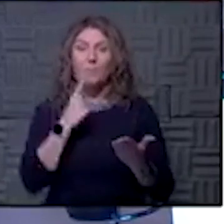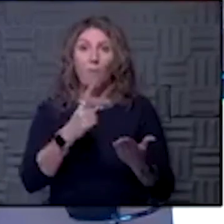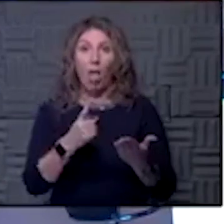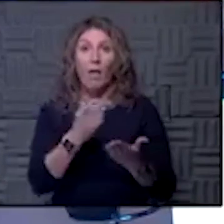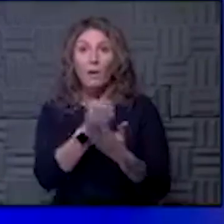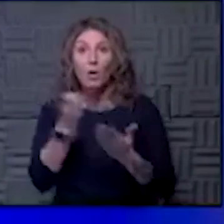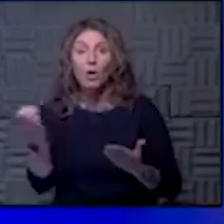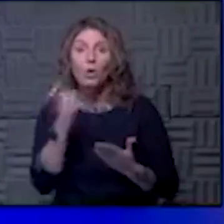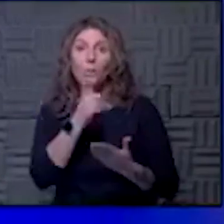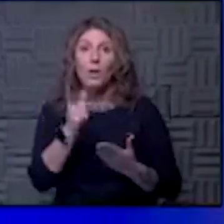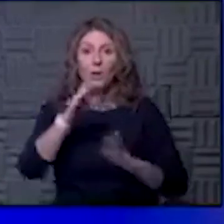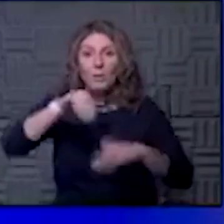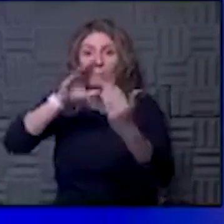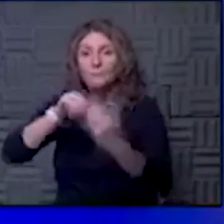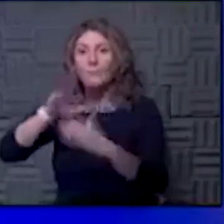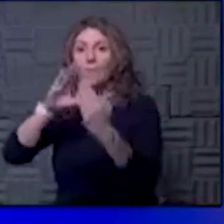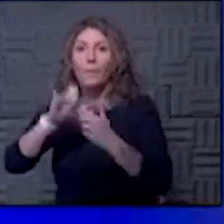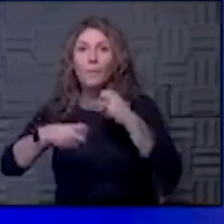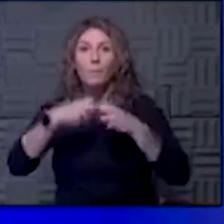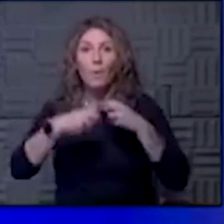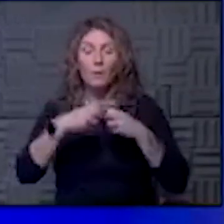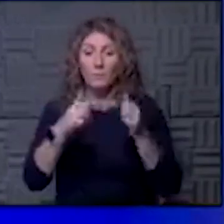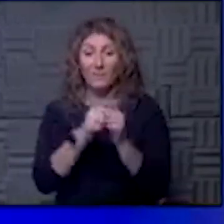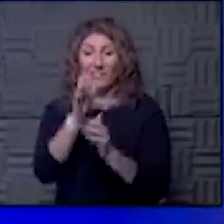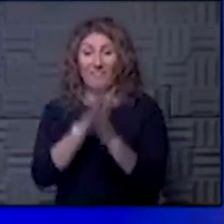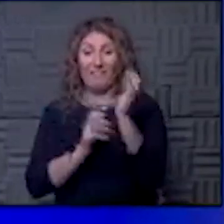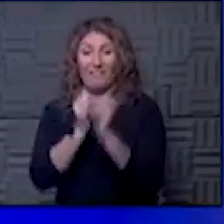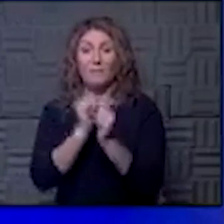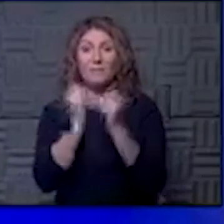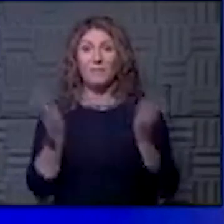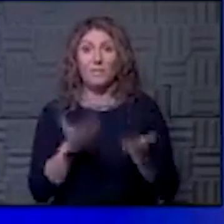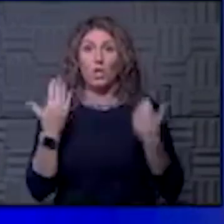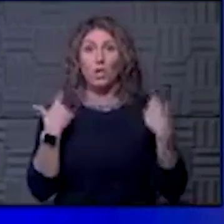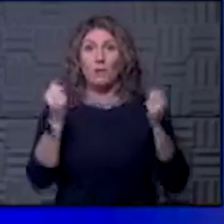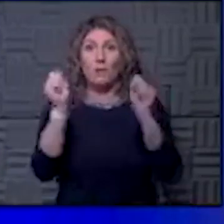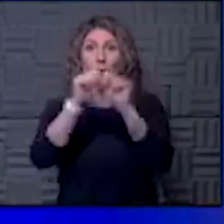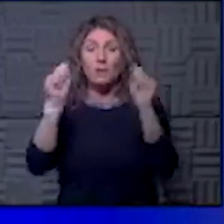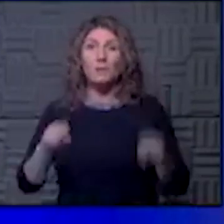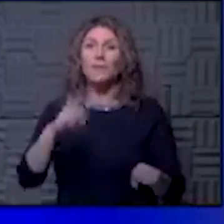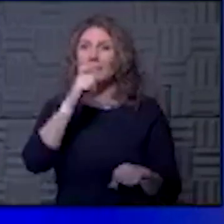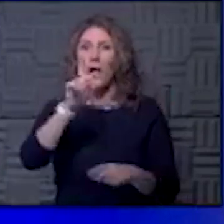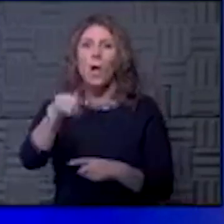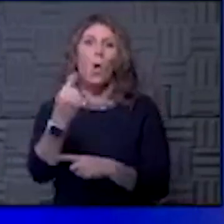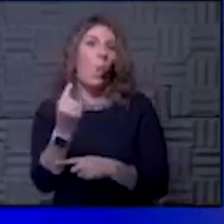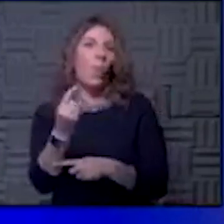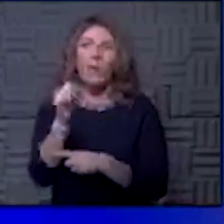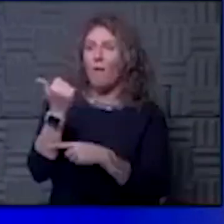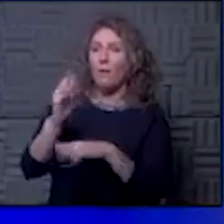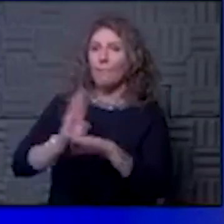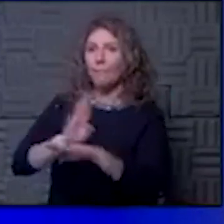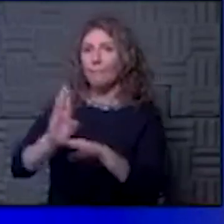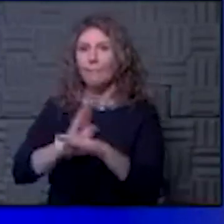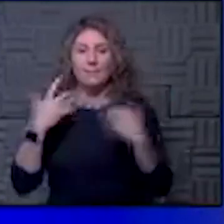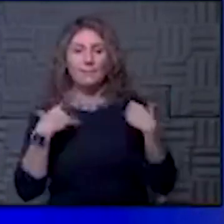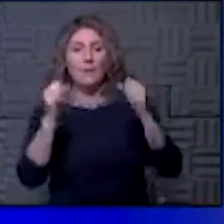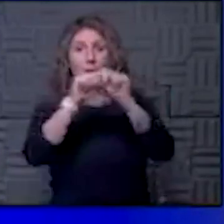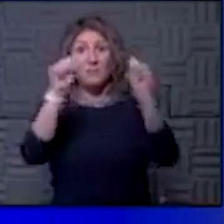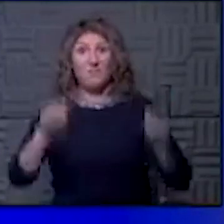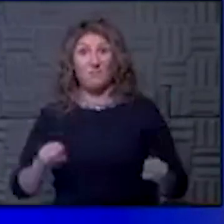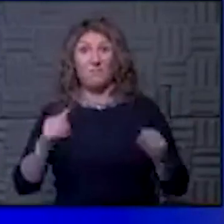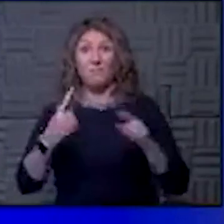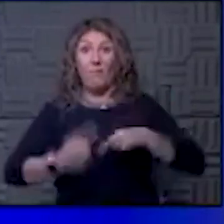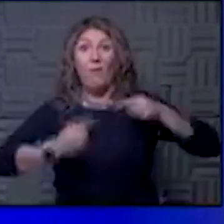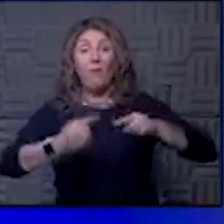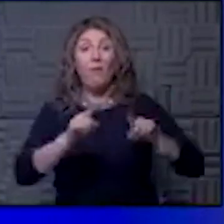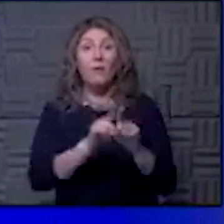problem. We are running into problems with gloves here at the health system as well. So it's not just commercial places, it's health systems as well. And this is what